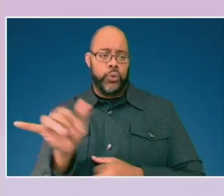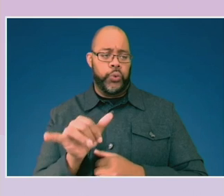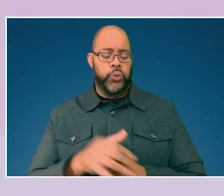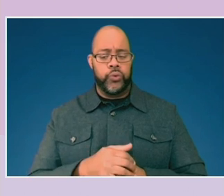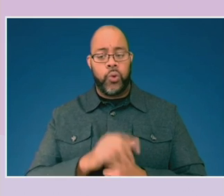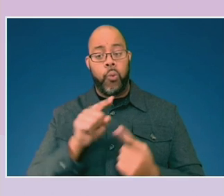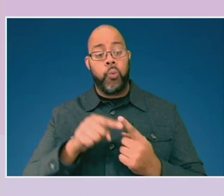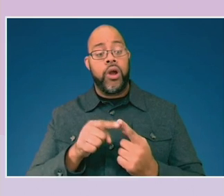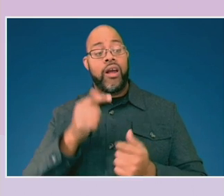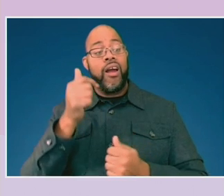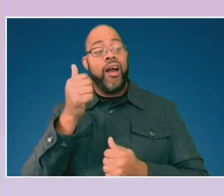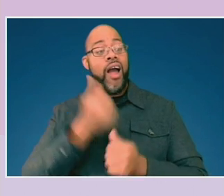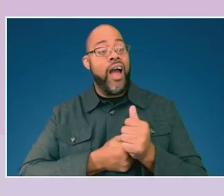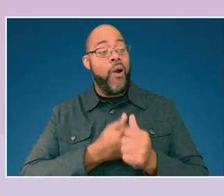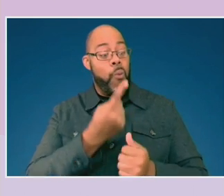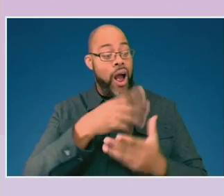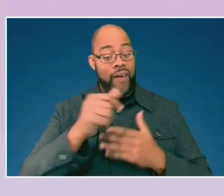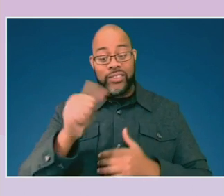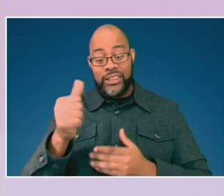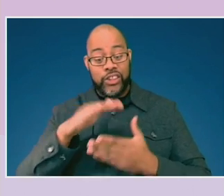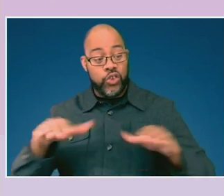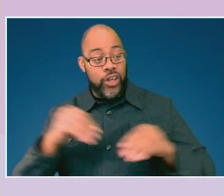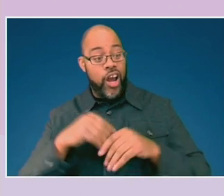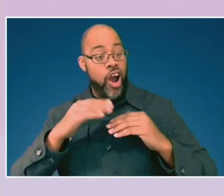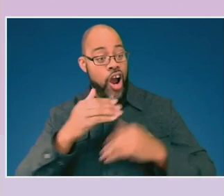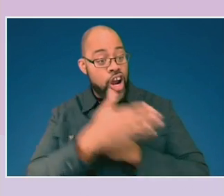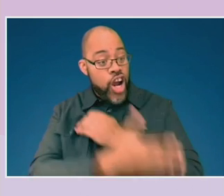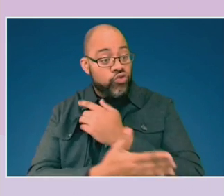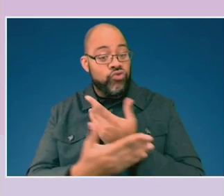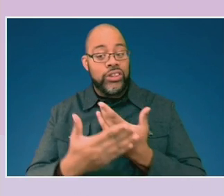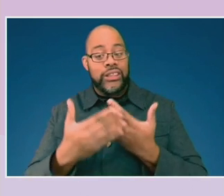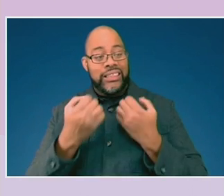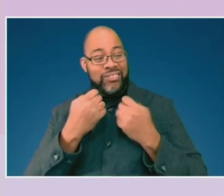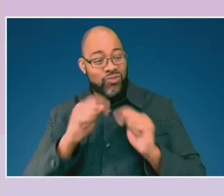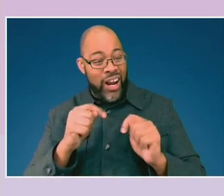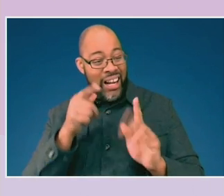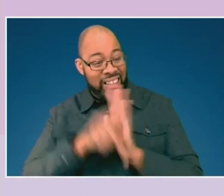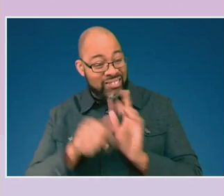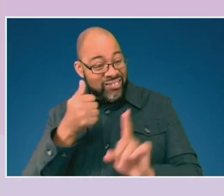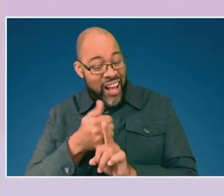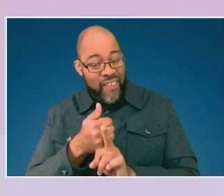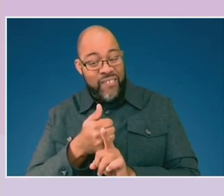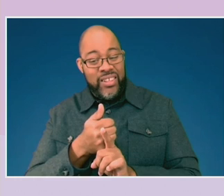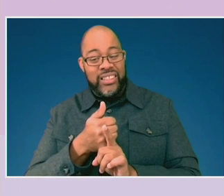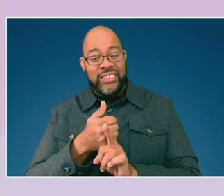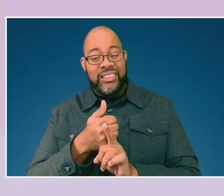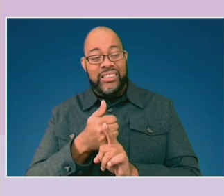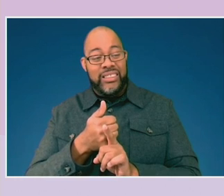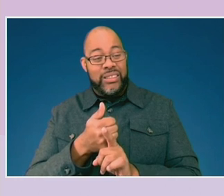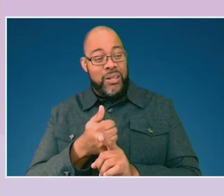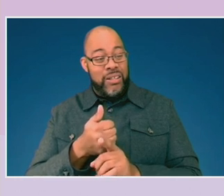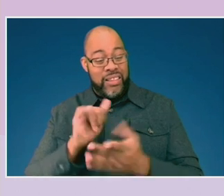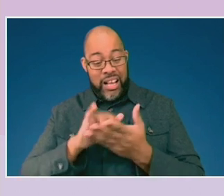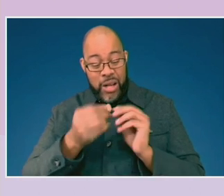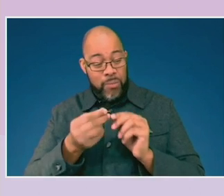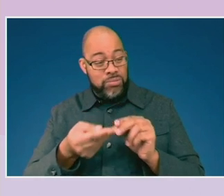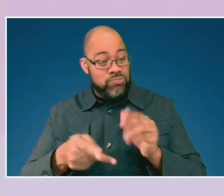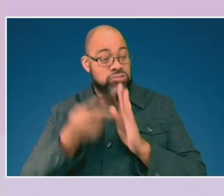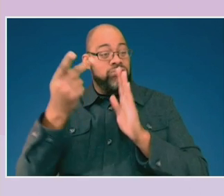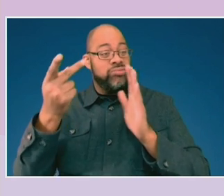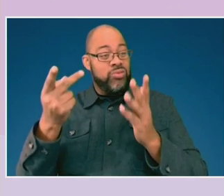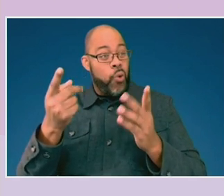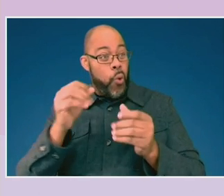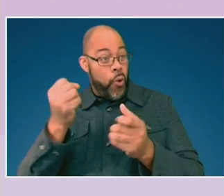of every 10 children in our country is attempting suicide, and a greater number, double that, are thinking about